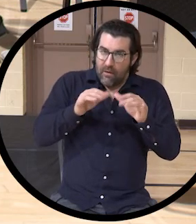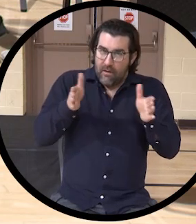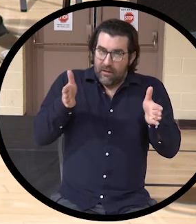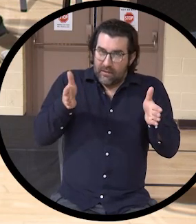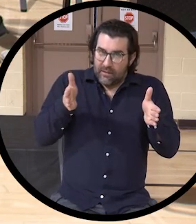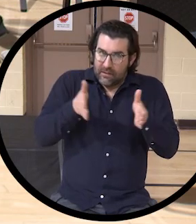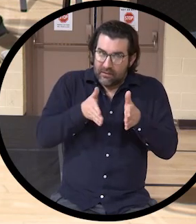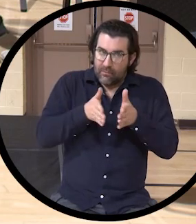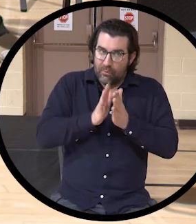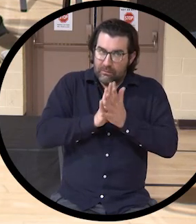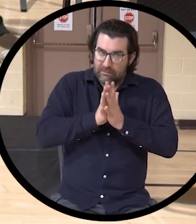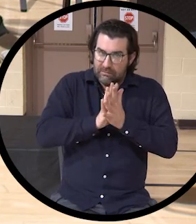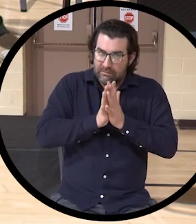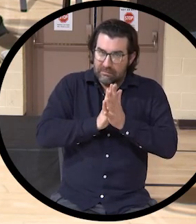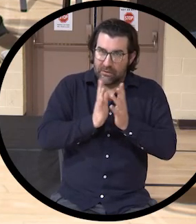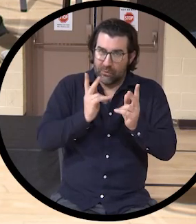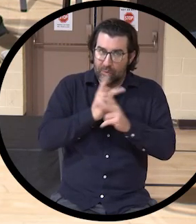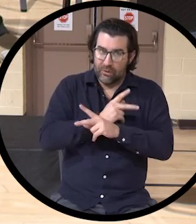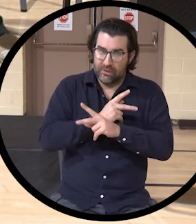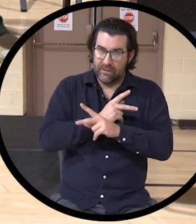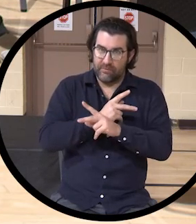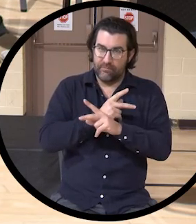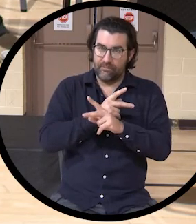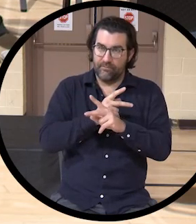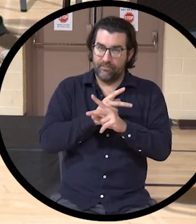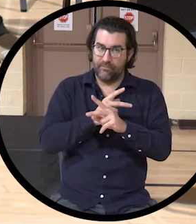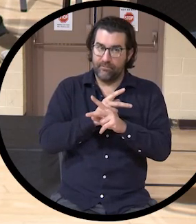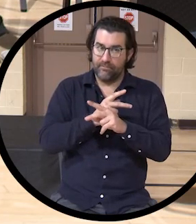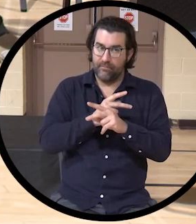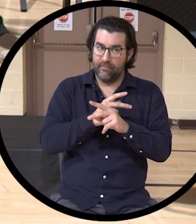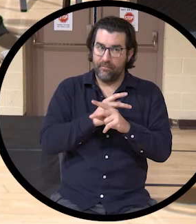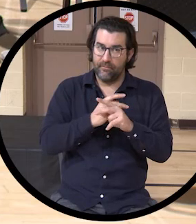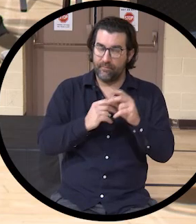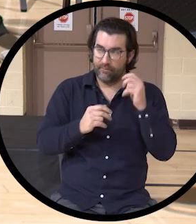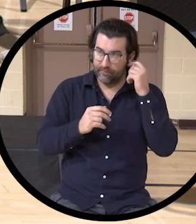of the cars and 2 cars on the bike.